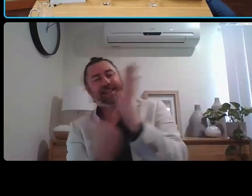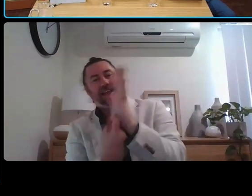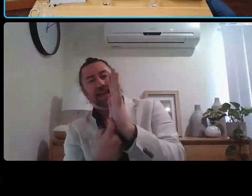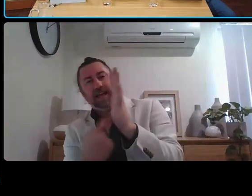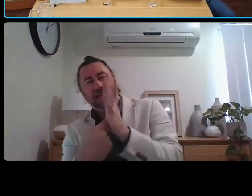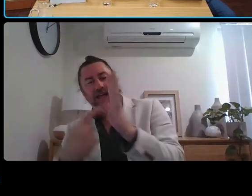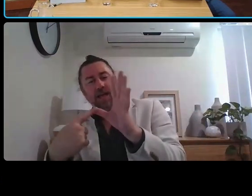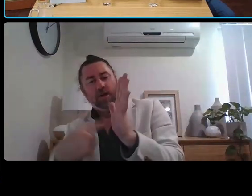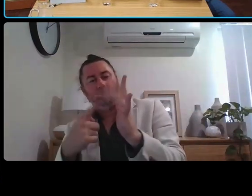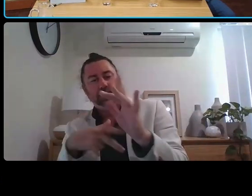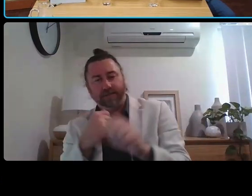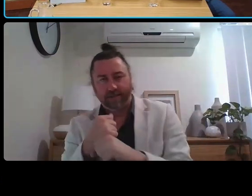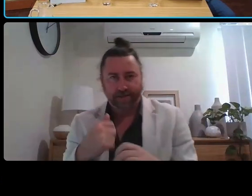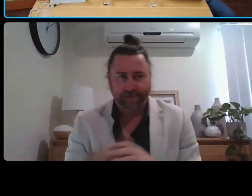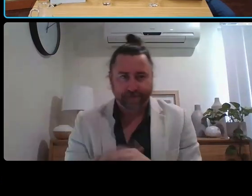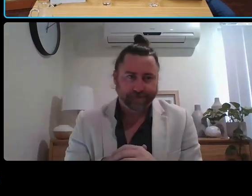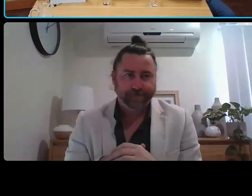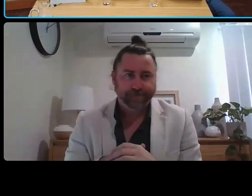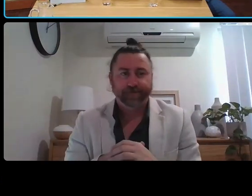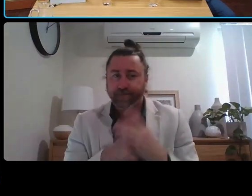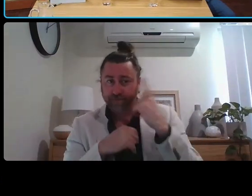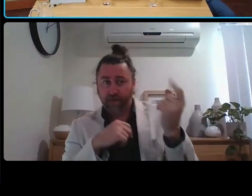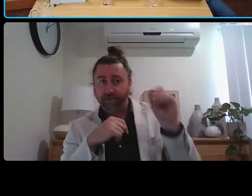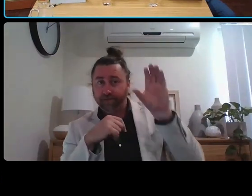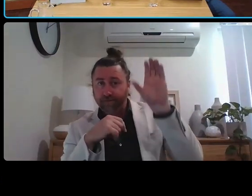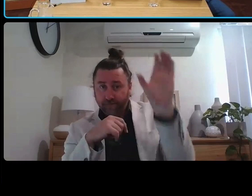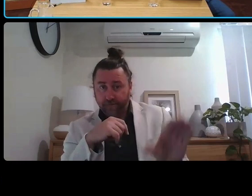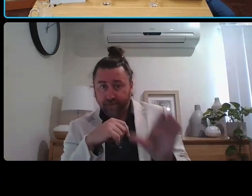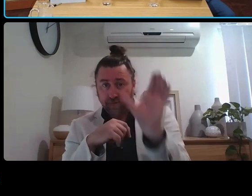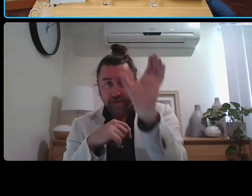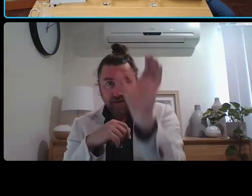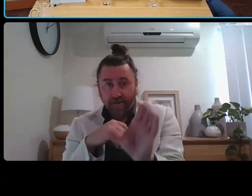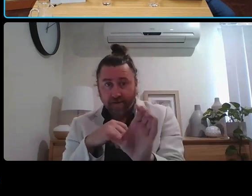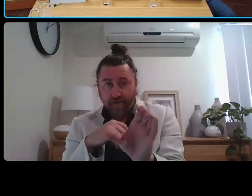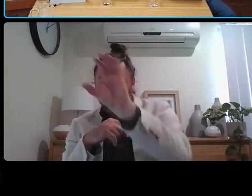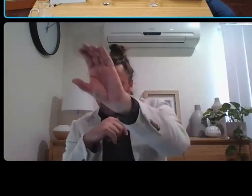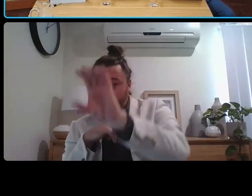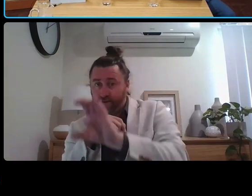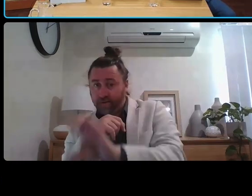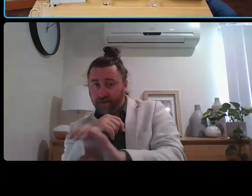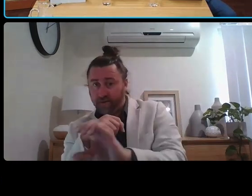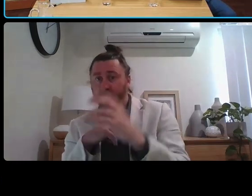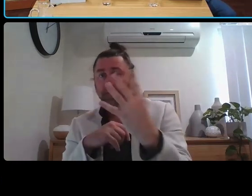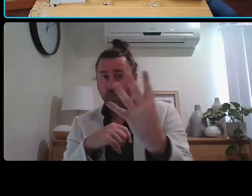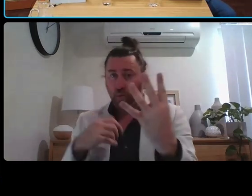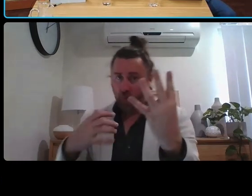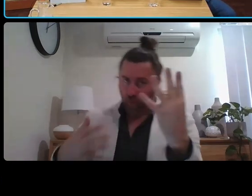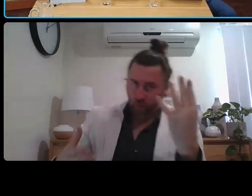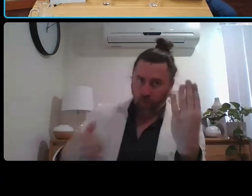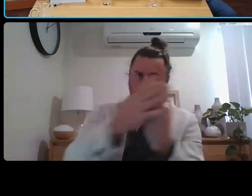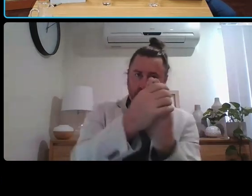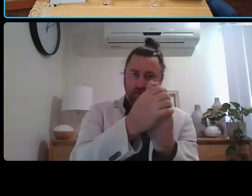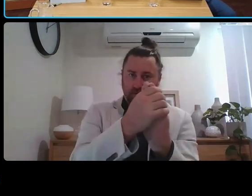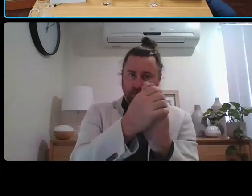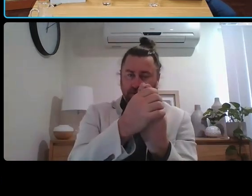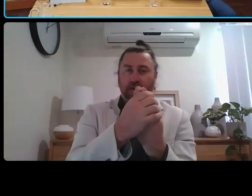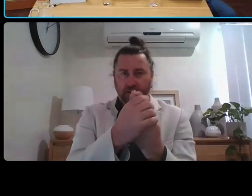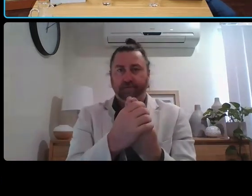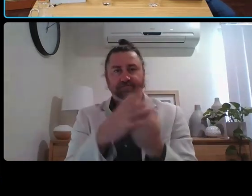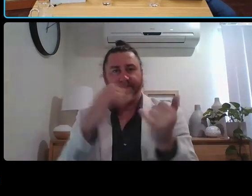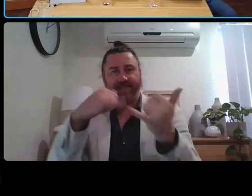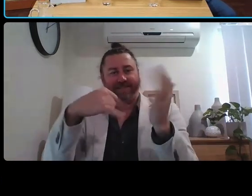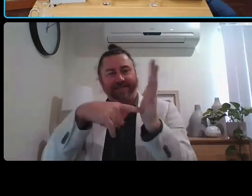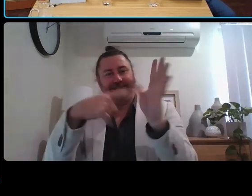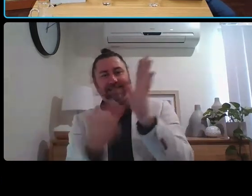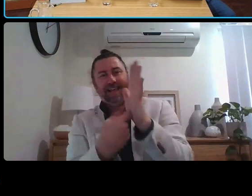can see on the screen, all 4 subcategories are required to calculate an overall star rating. Without data or